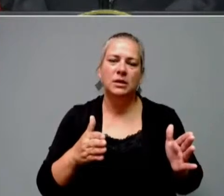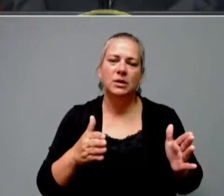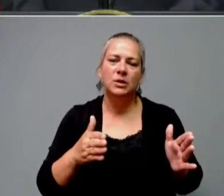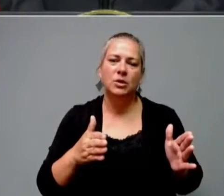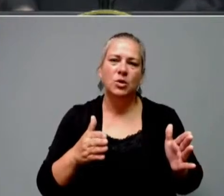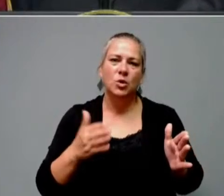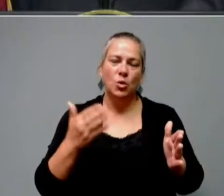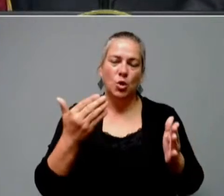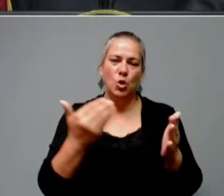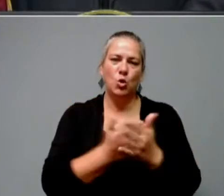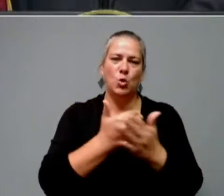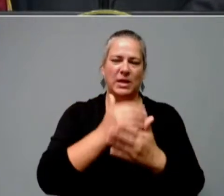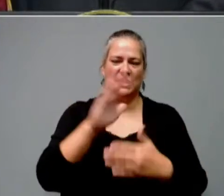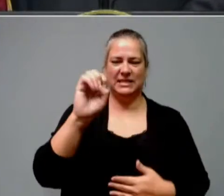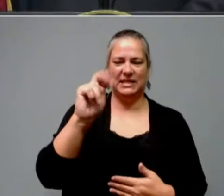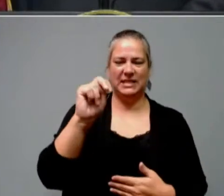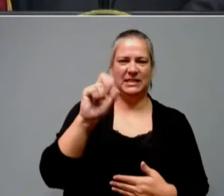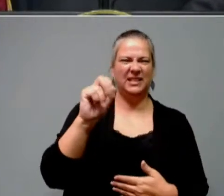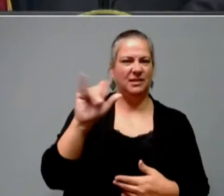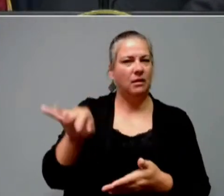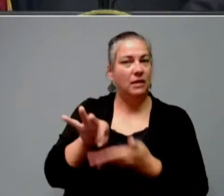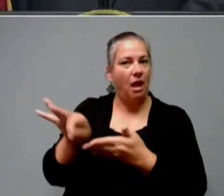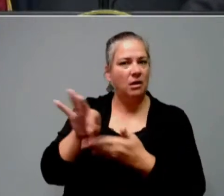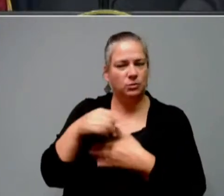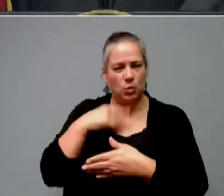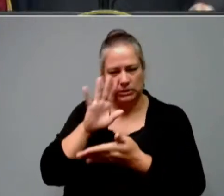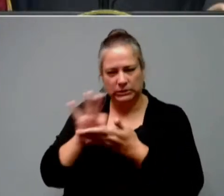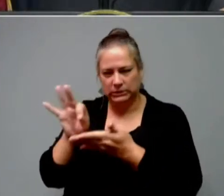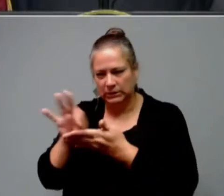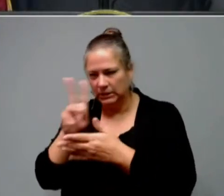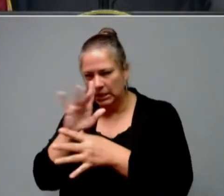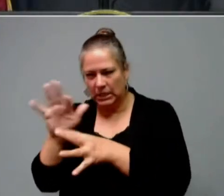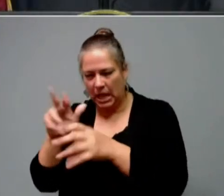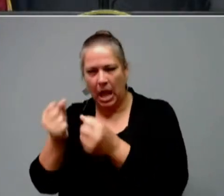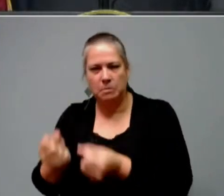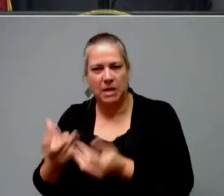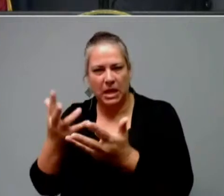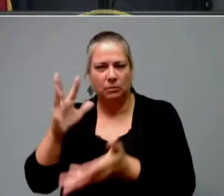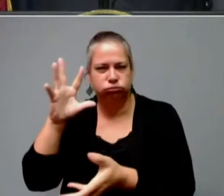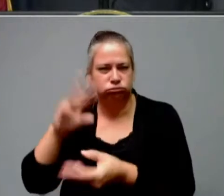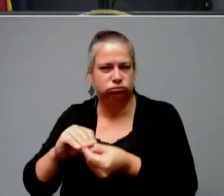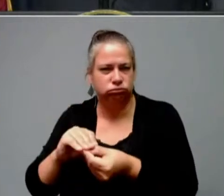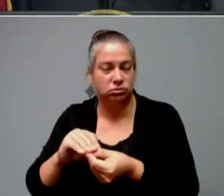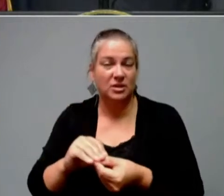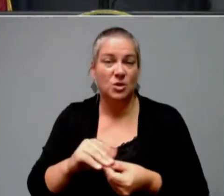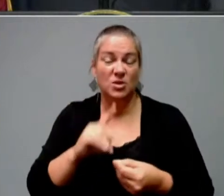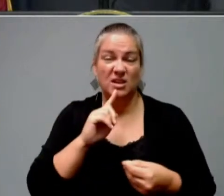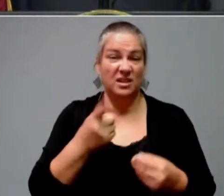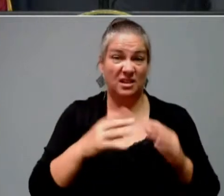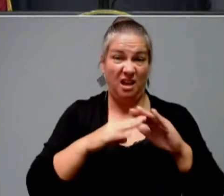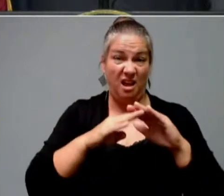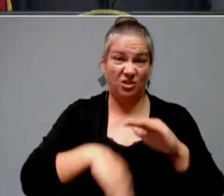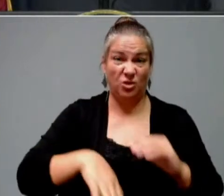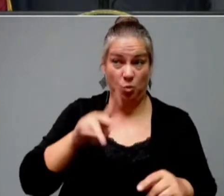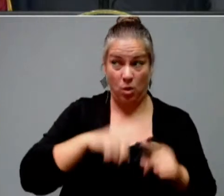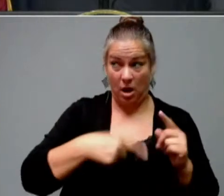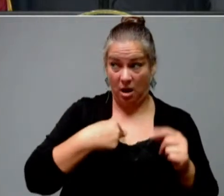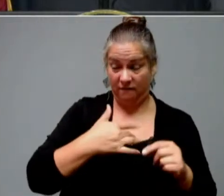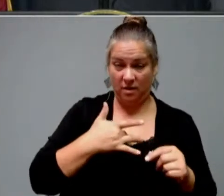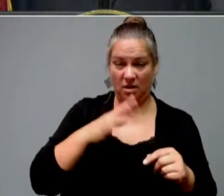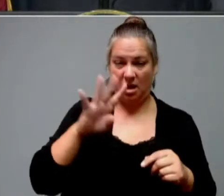census information that's come out so that we can get a denominator and have a percentage here. Folks, it's under 40 is my belief.